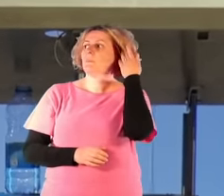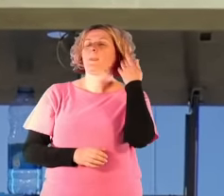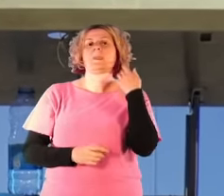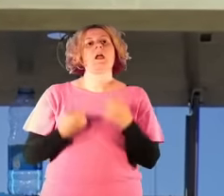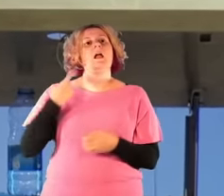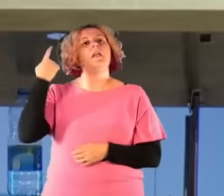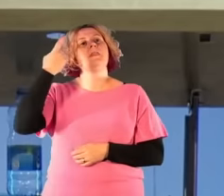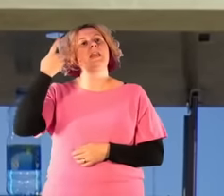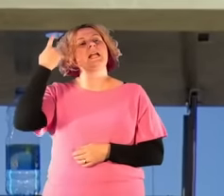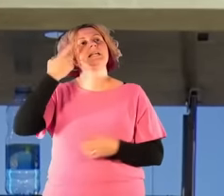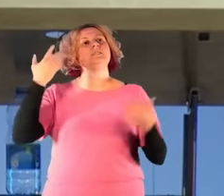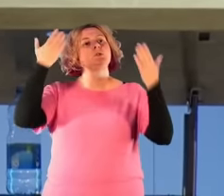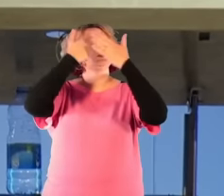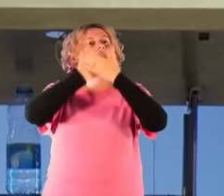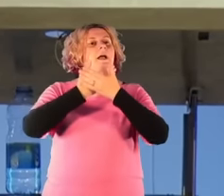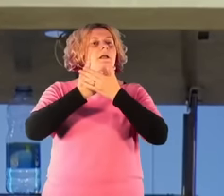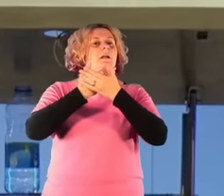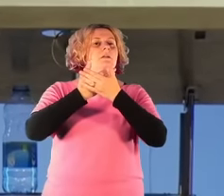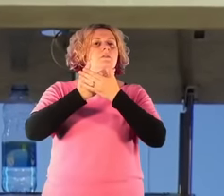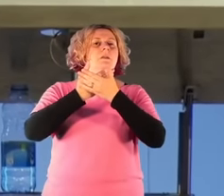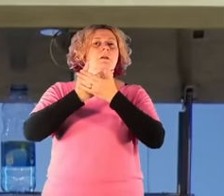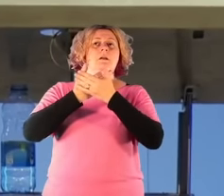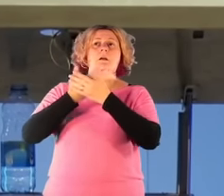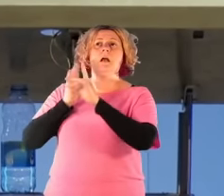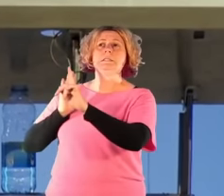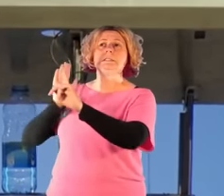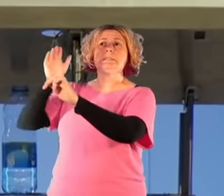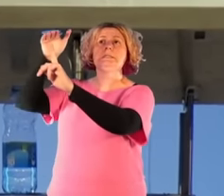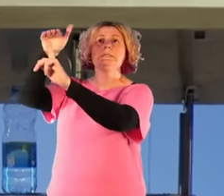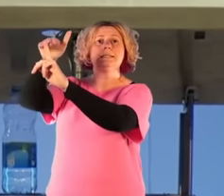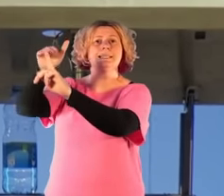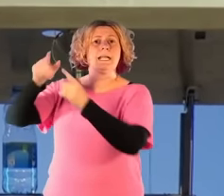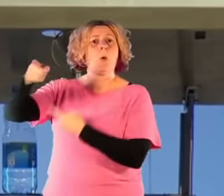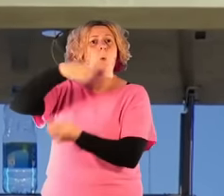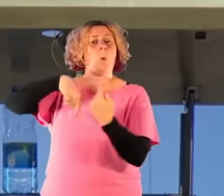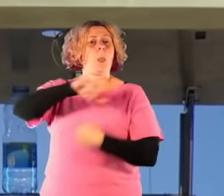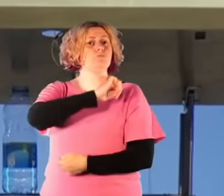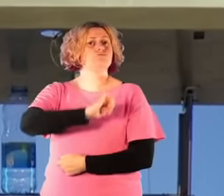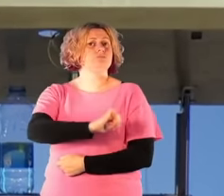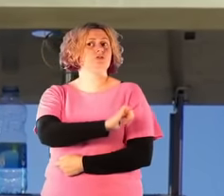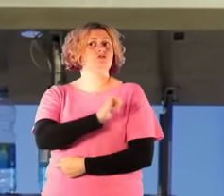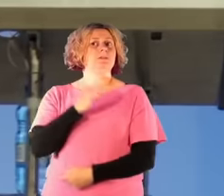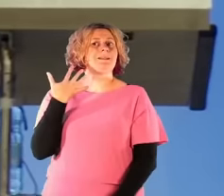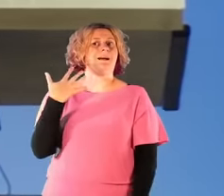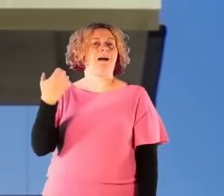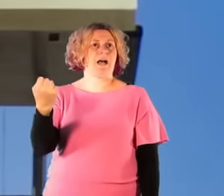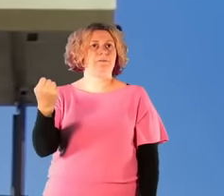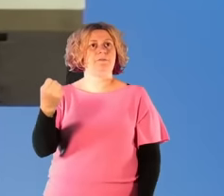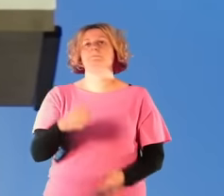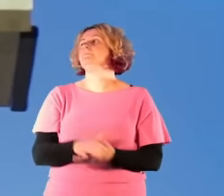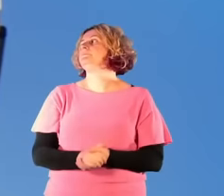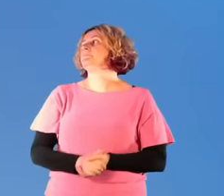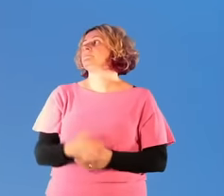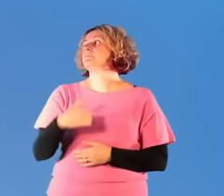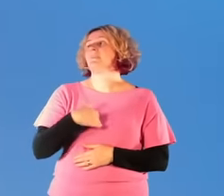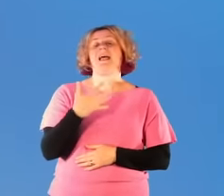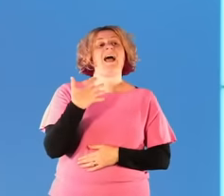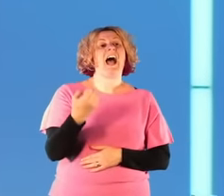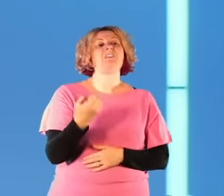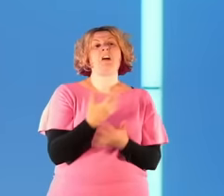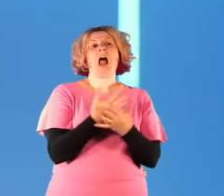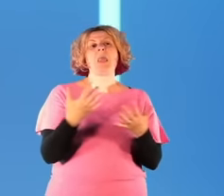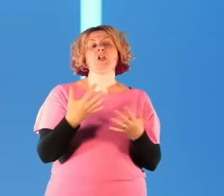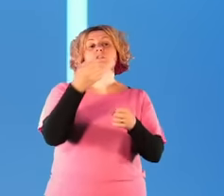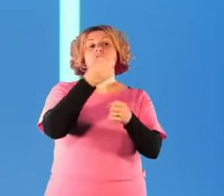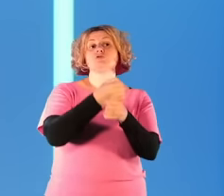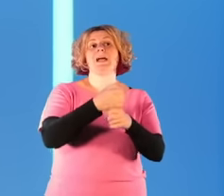destiny that every Christian has. And it's good to think about that, isn't it? We have a number of grandchildren, and our youngest is a little